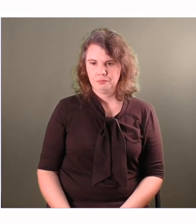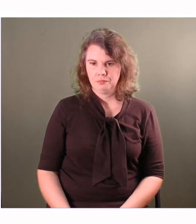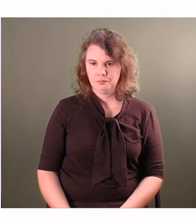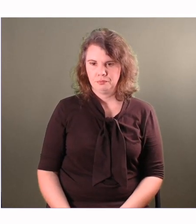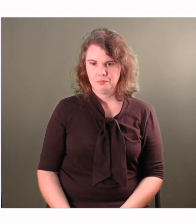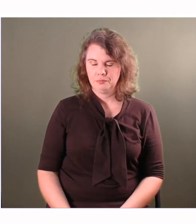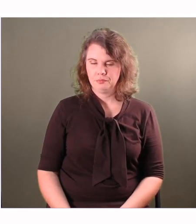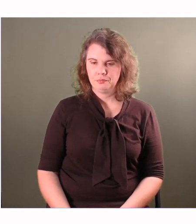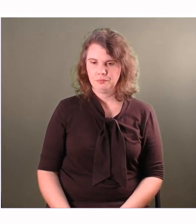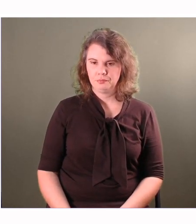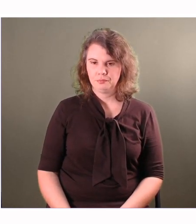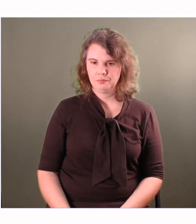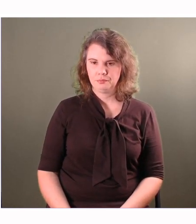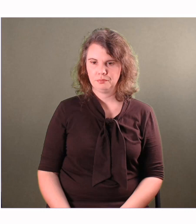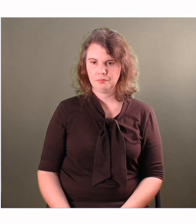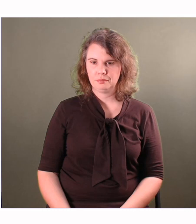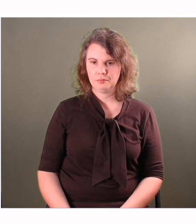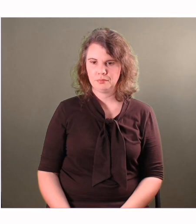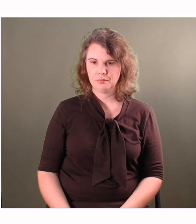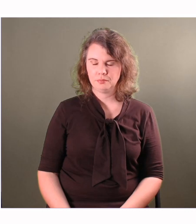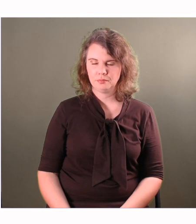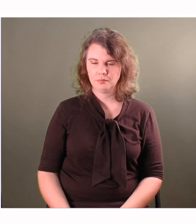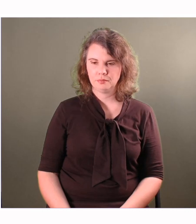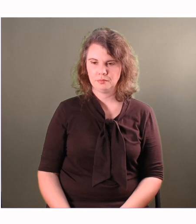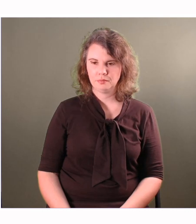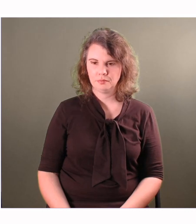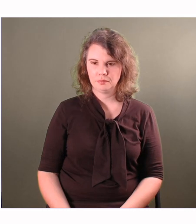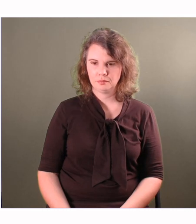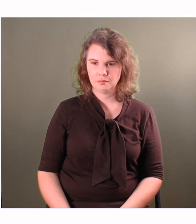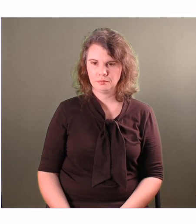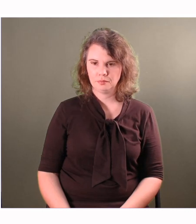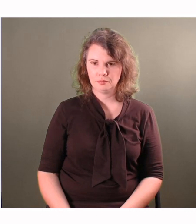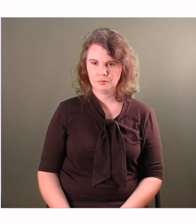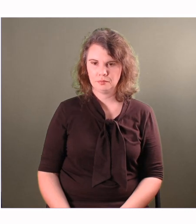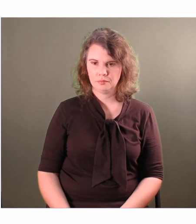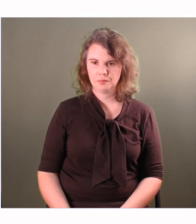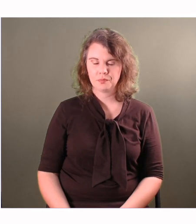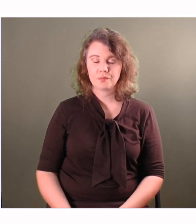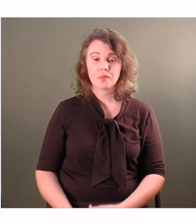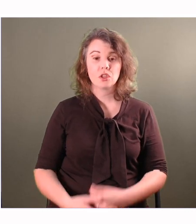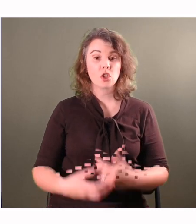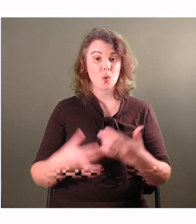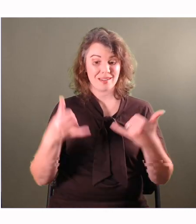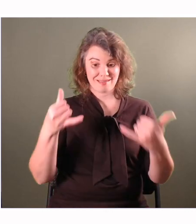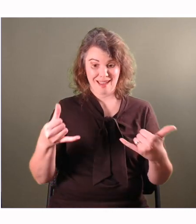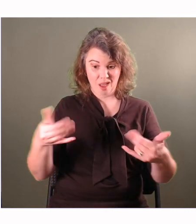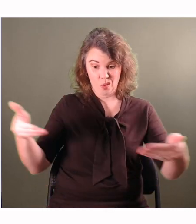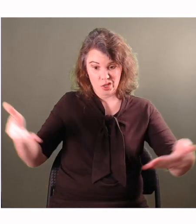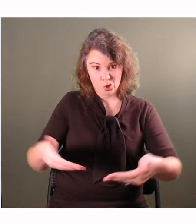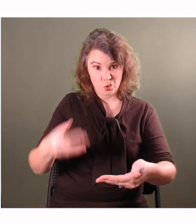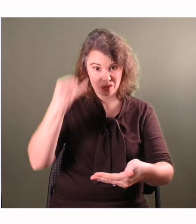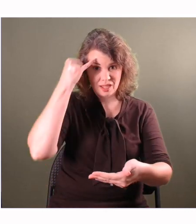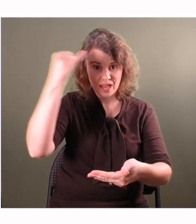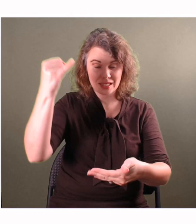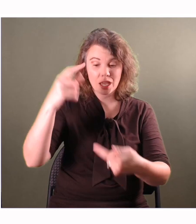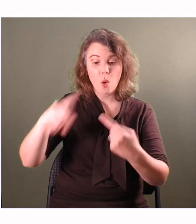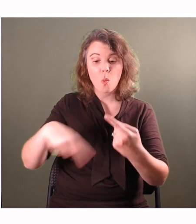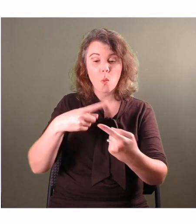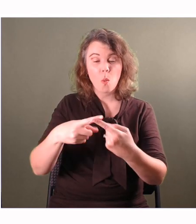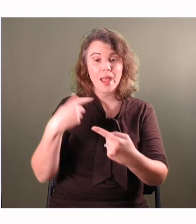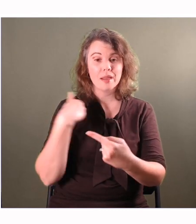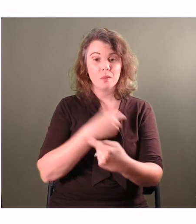So let's start with the idea that when we speak, we